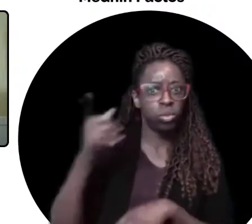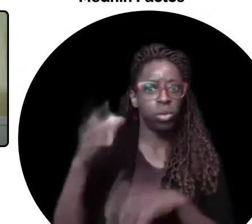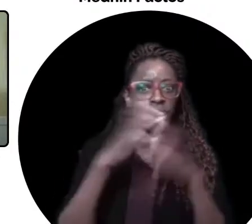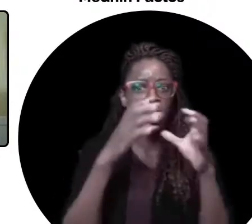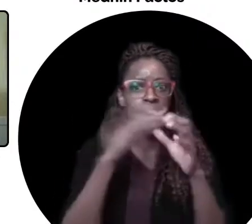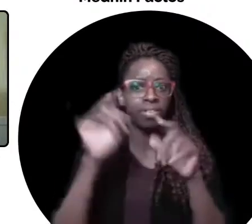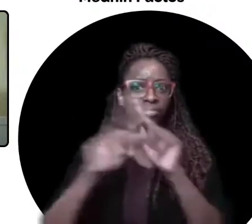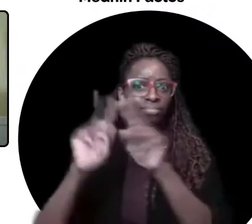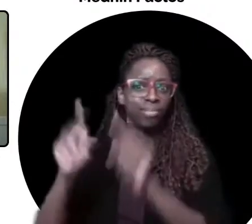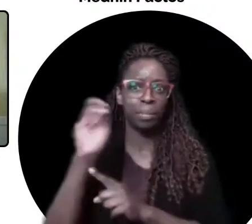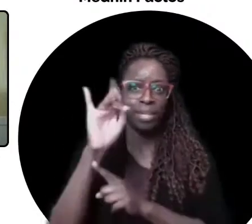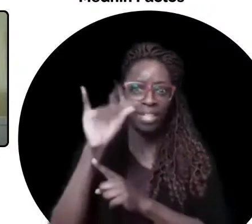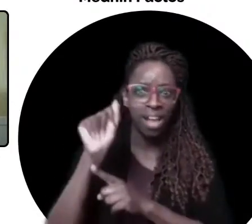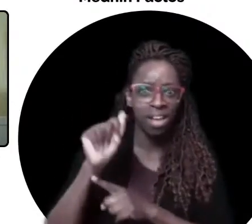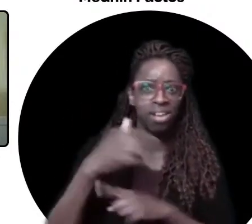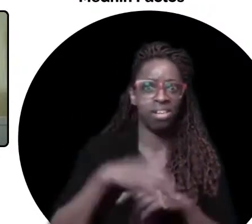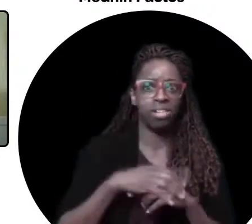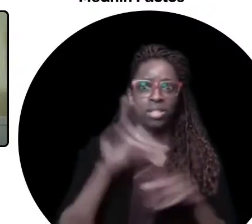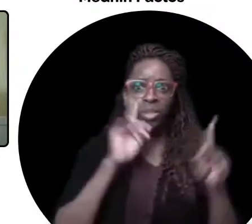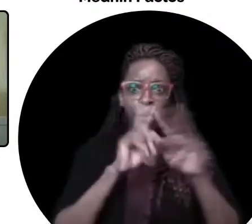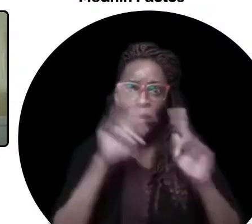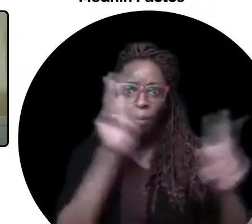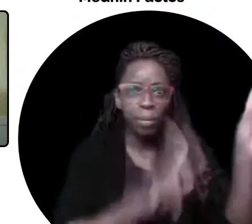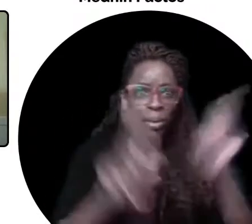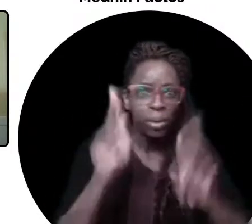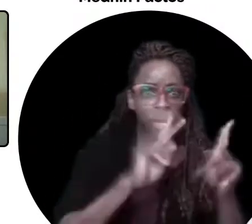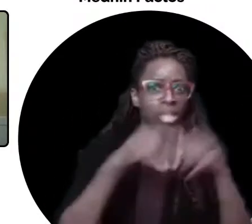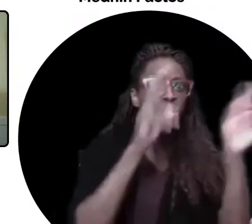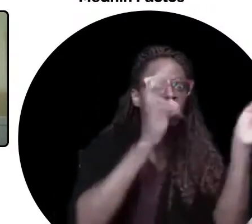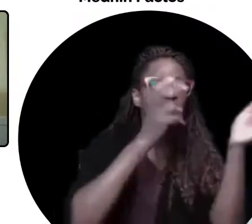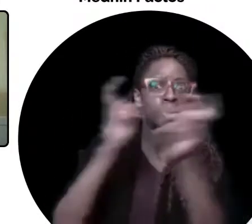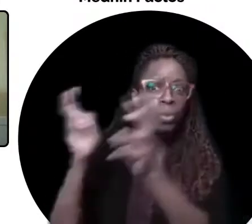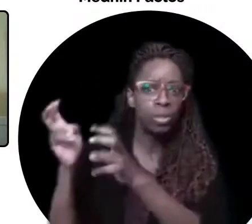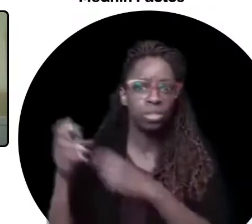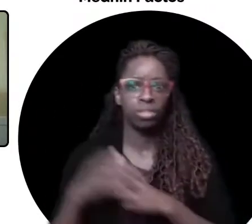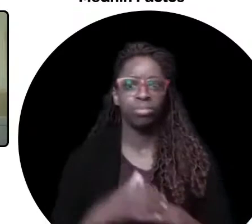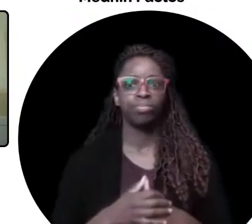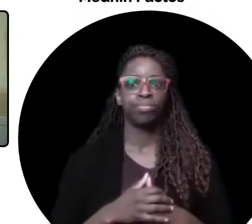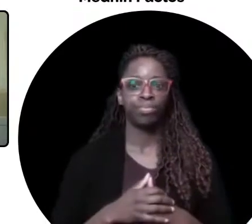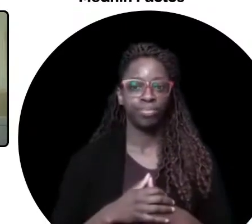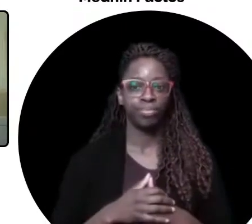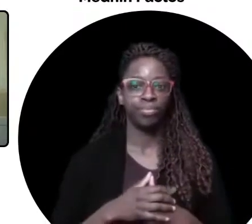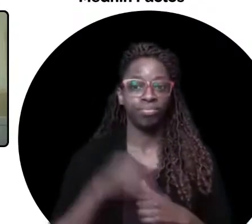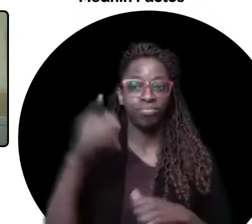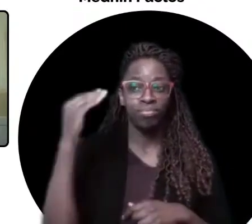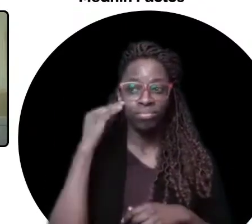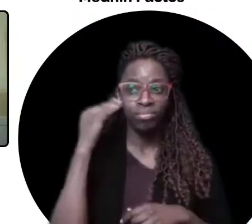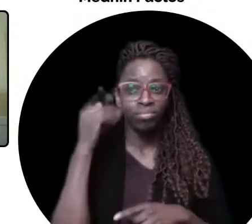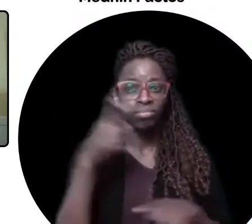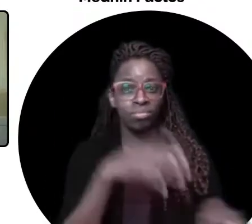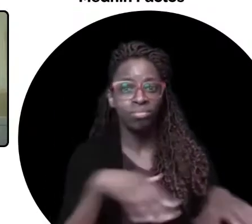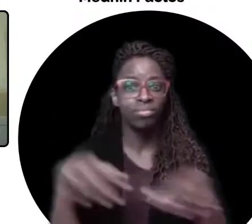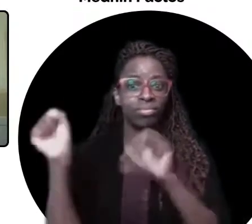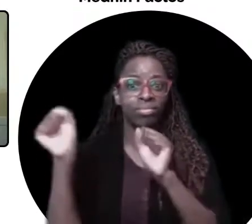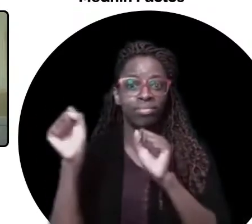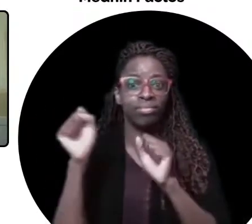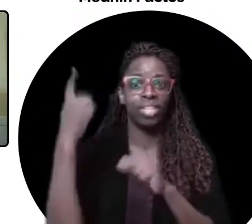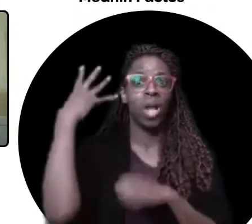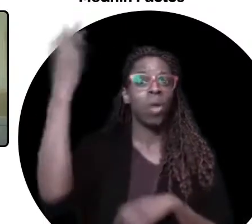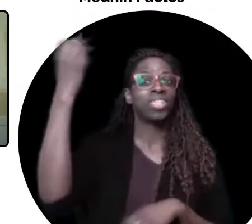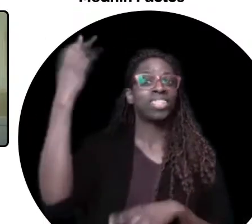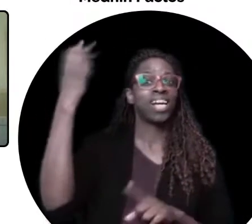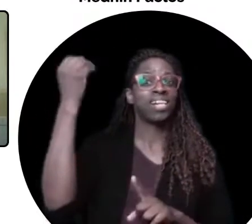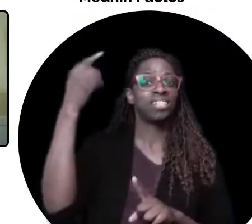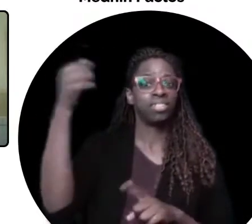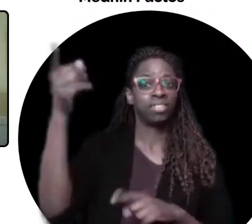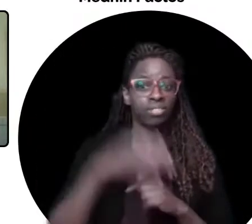issues, you know, to take it outside, right, to where people are. So I'm curious, I'd